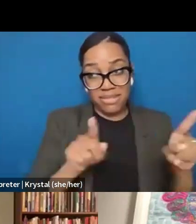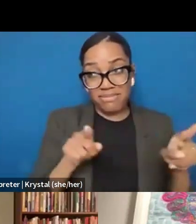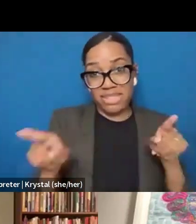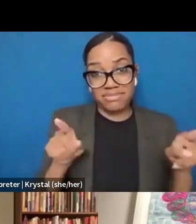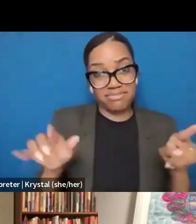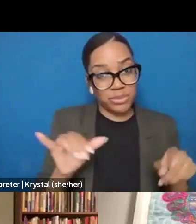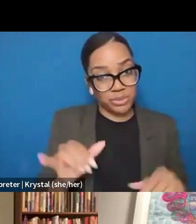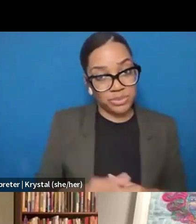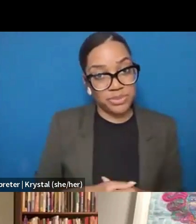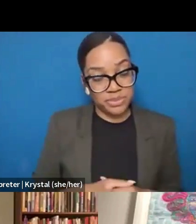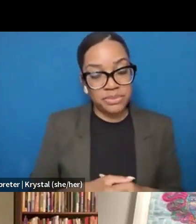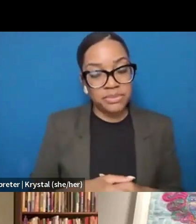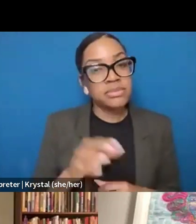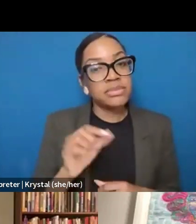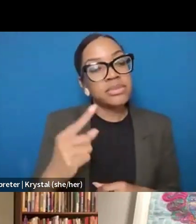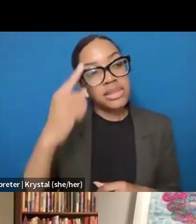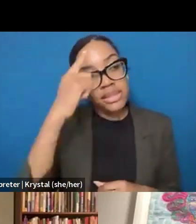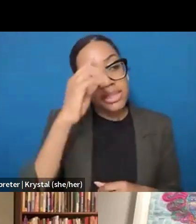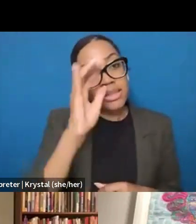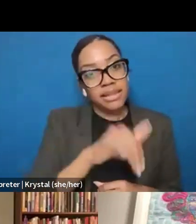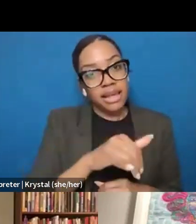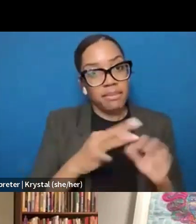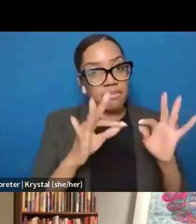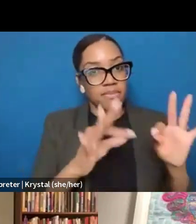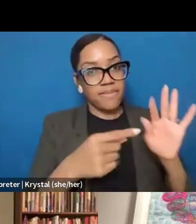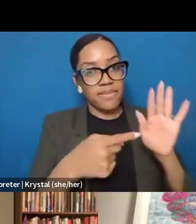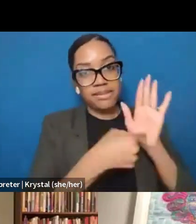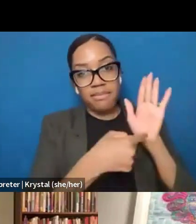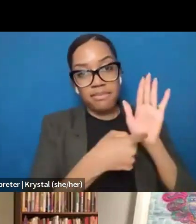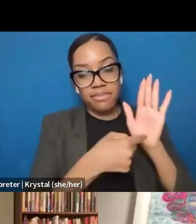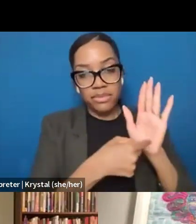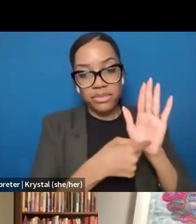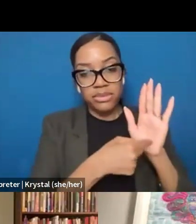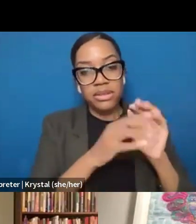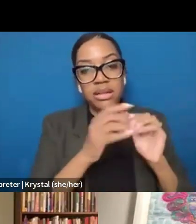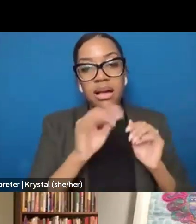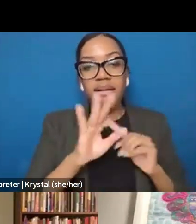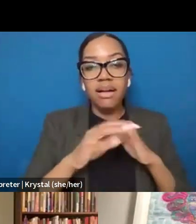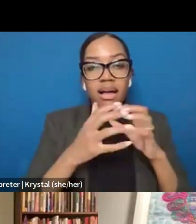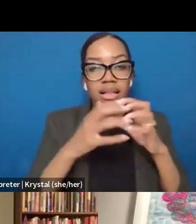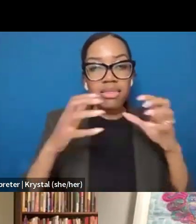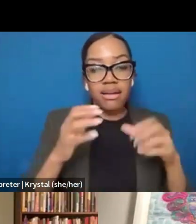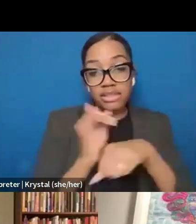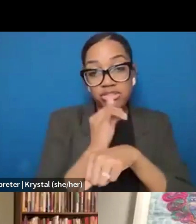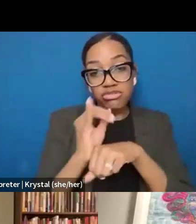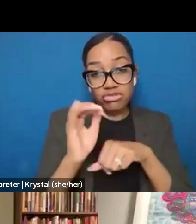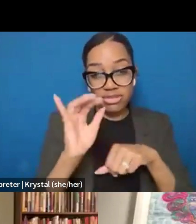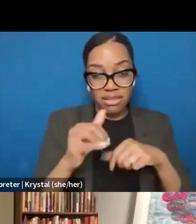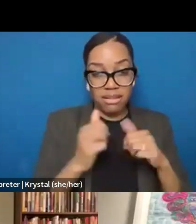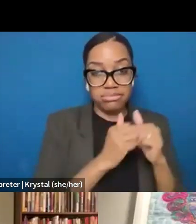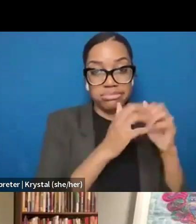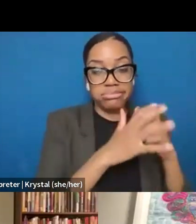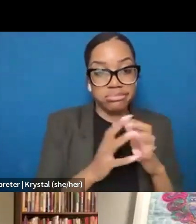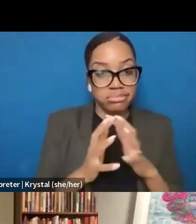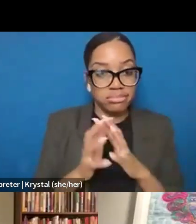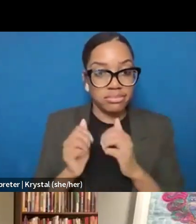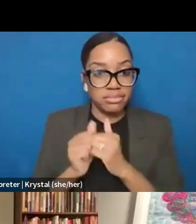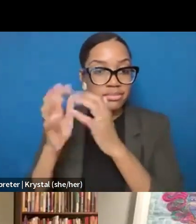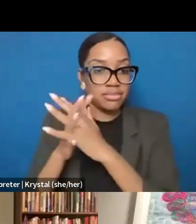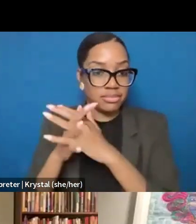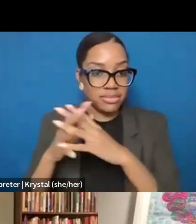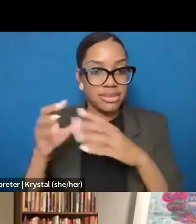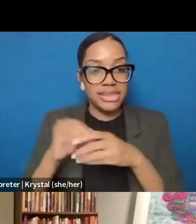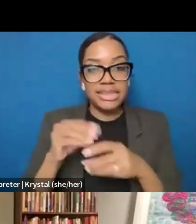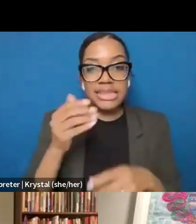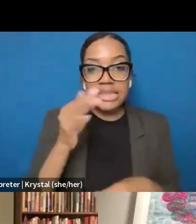that's reflective of a lot of important institutions that are taking shape in the late 19th and early 20th century. And Imani writes about that beautifully and